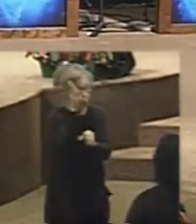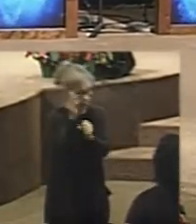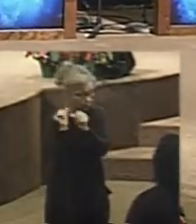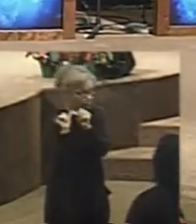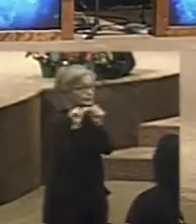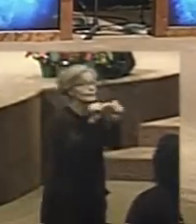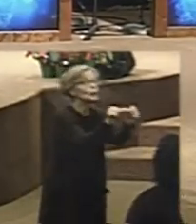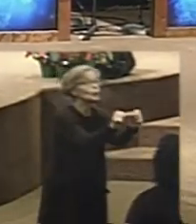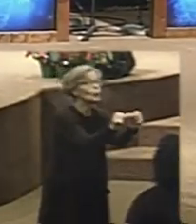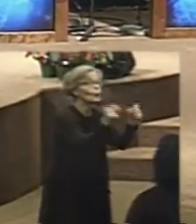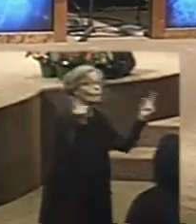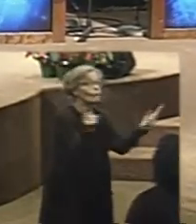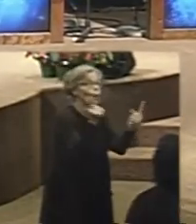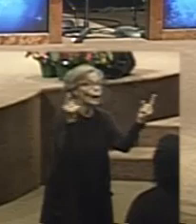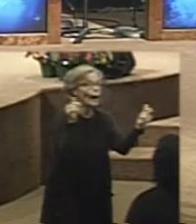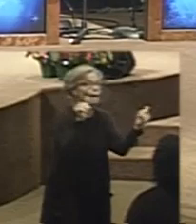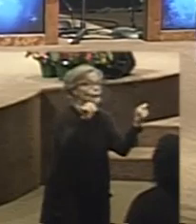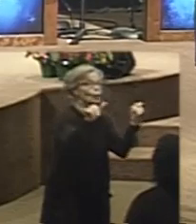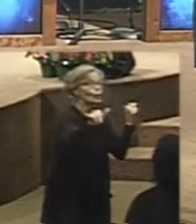going to endure forever.